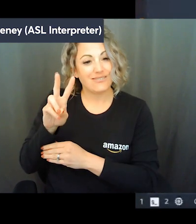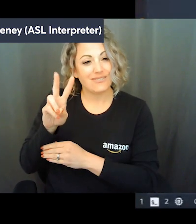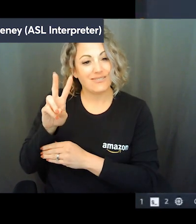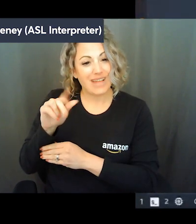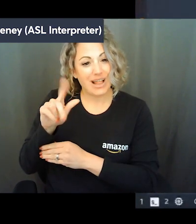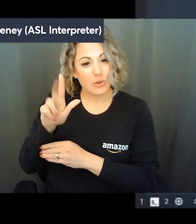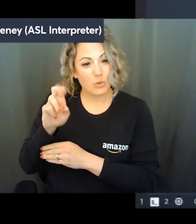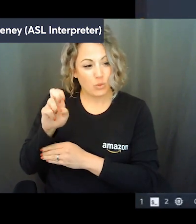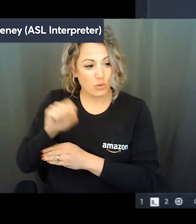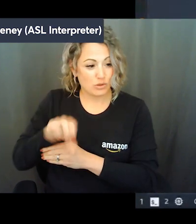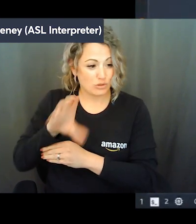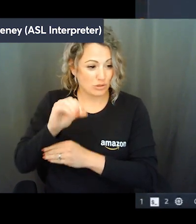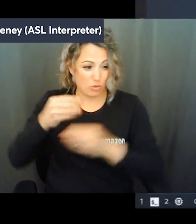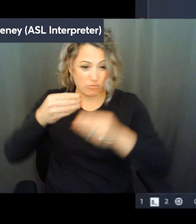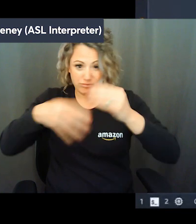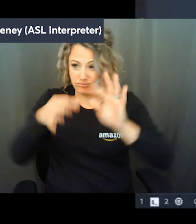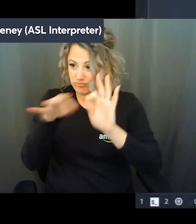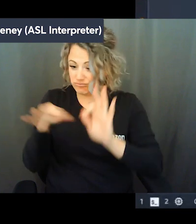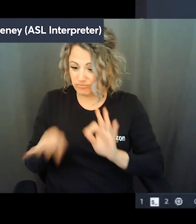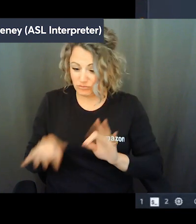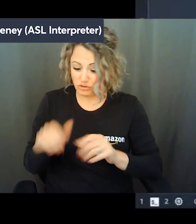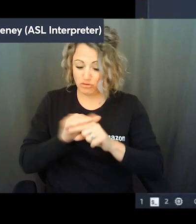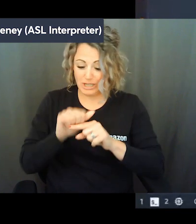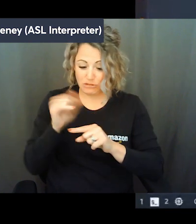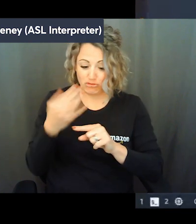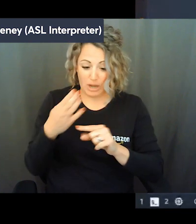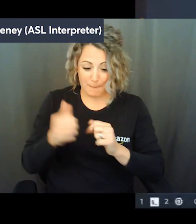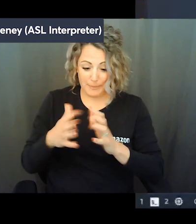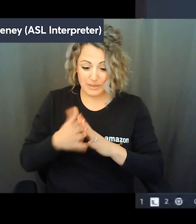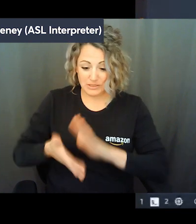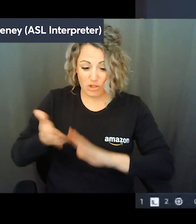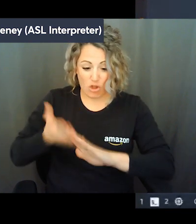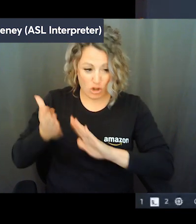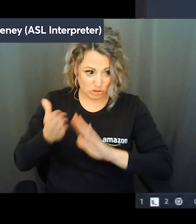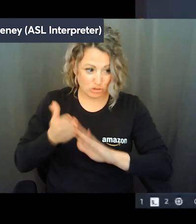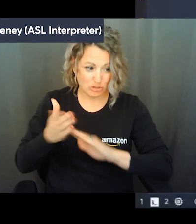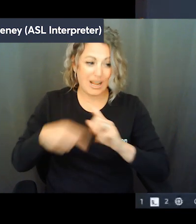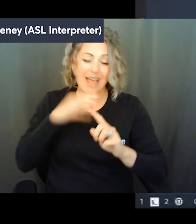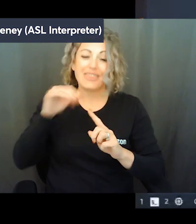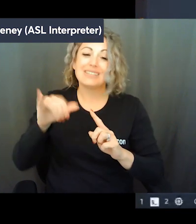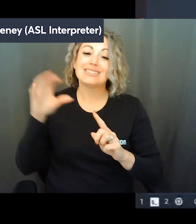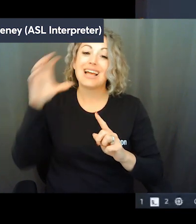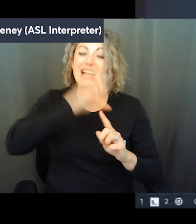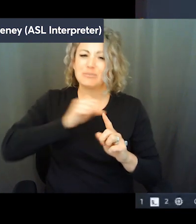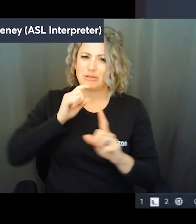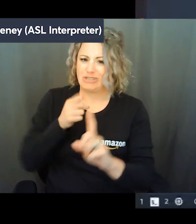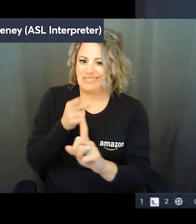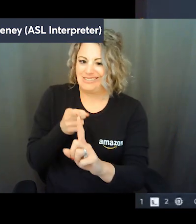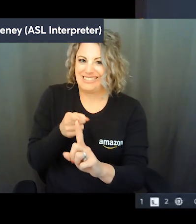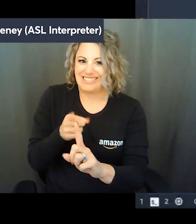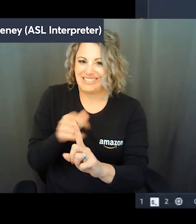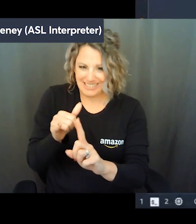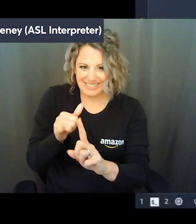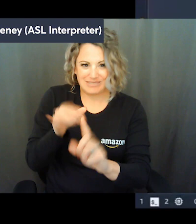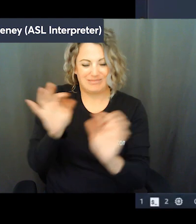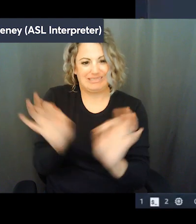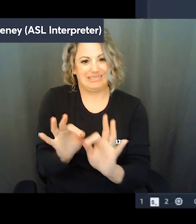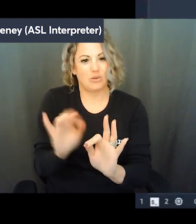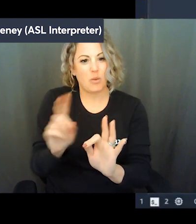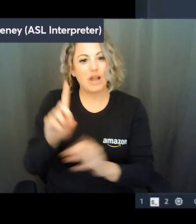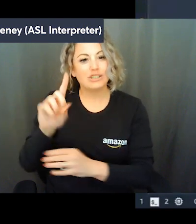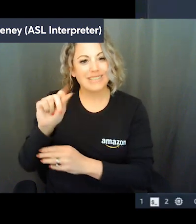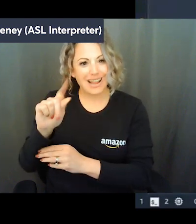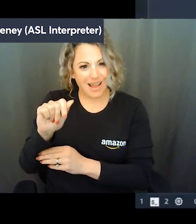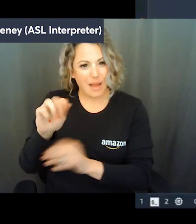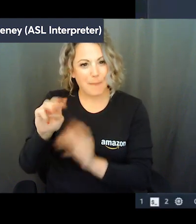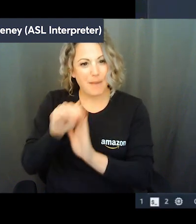script. A training job is launched. This estimator object is pretty much where the crux of all this training and the model data is captured.